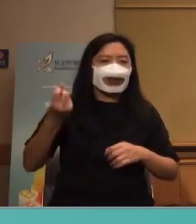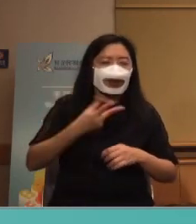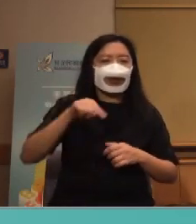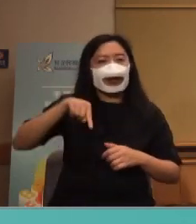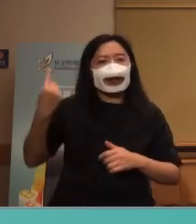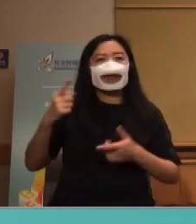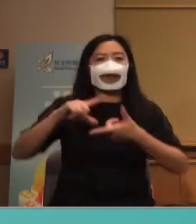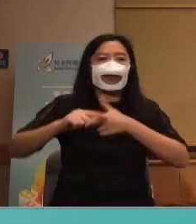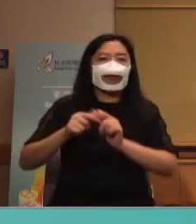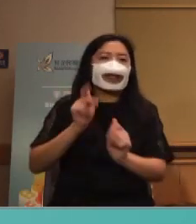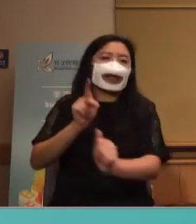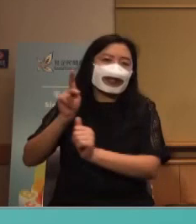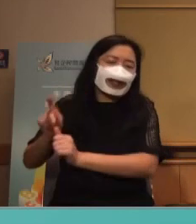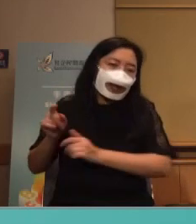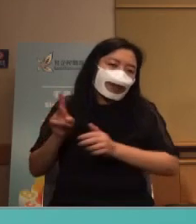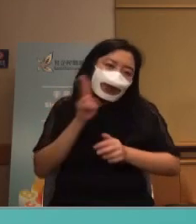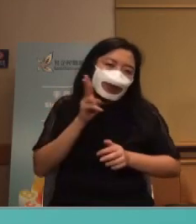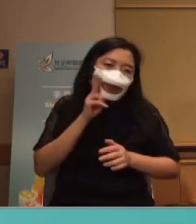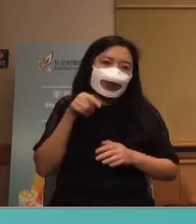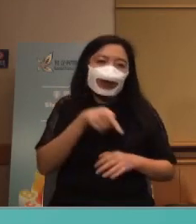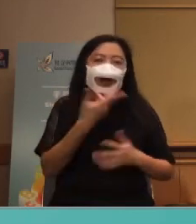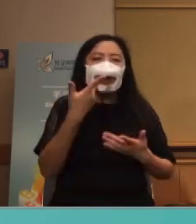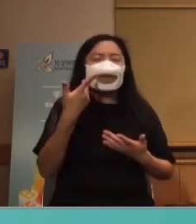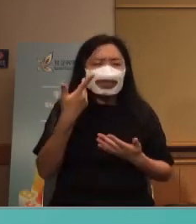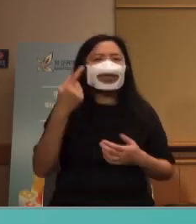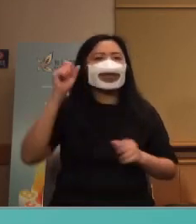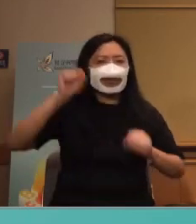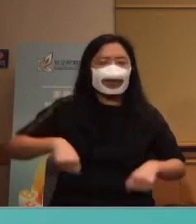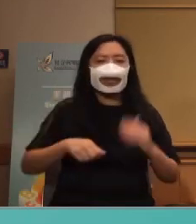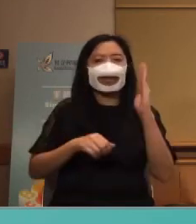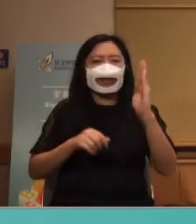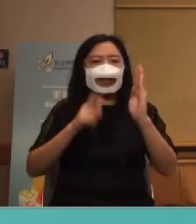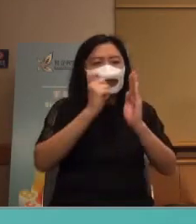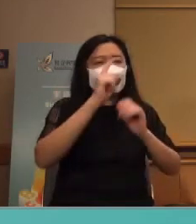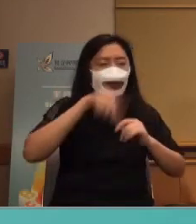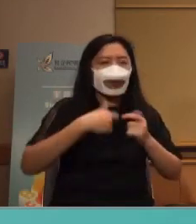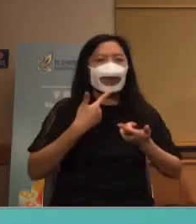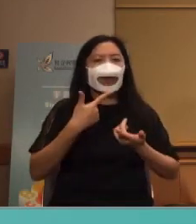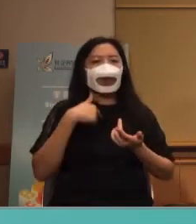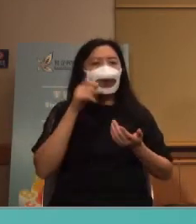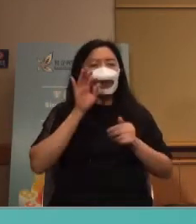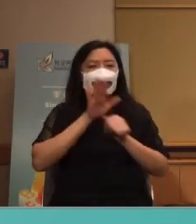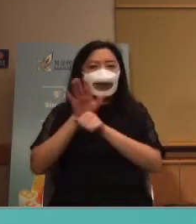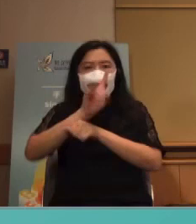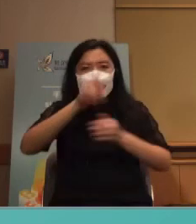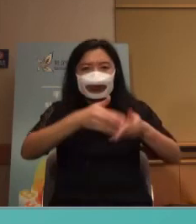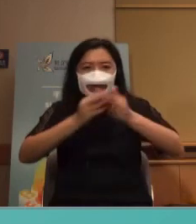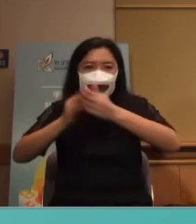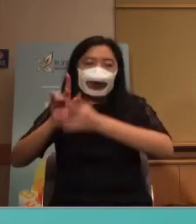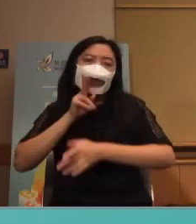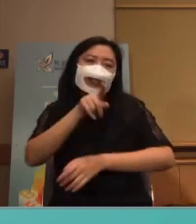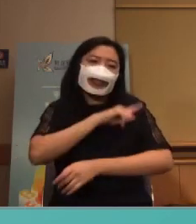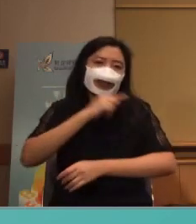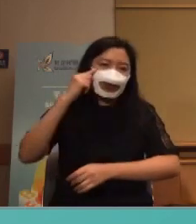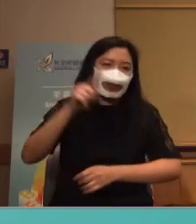want to empower these creators, these founders, either creating wallets, creating their own layer 1 blockchains like Immutable X, building their